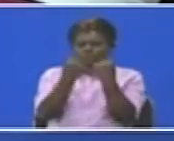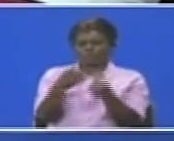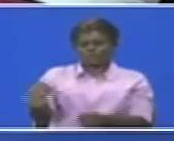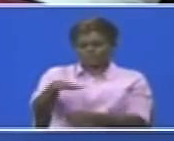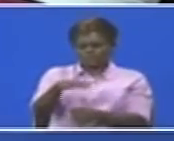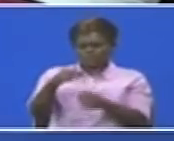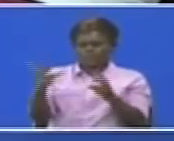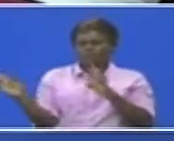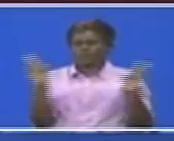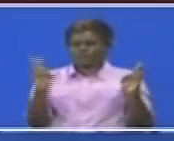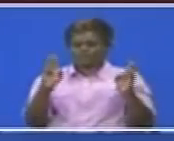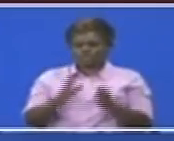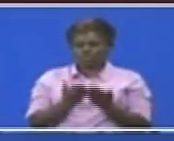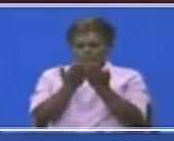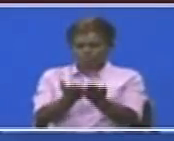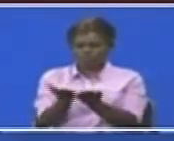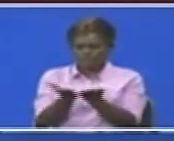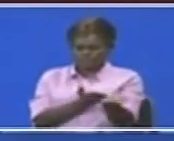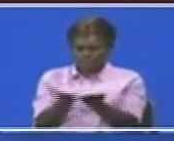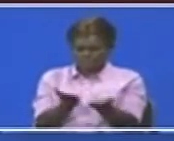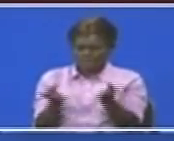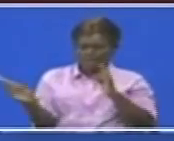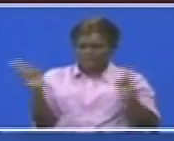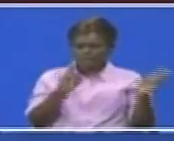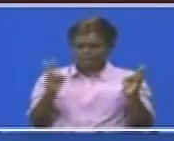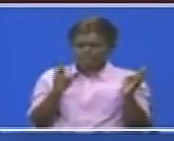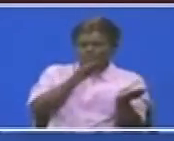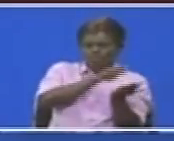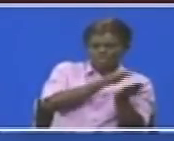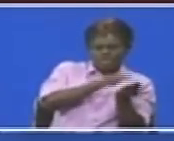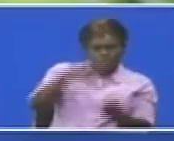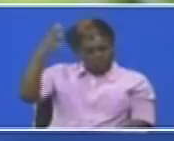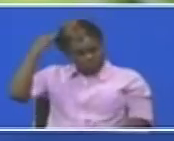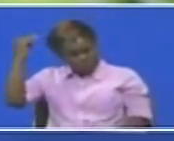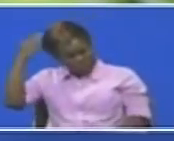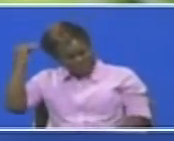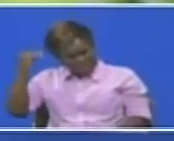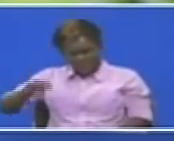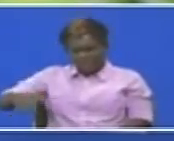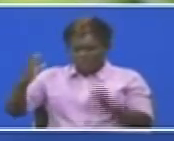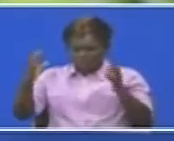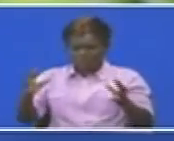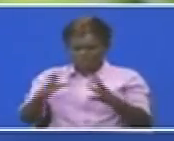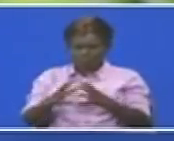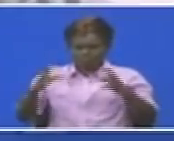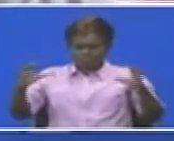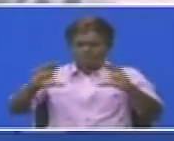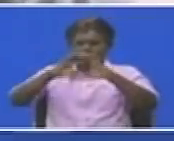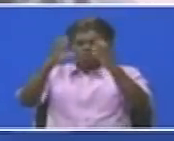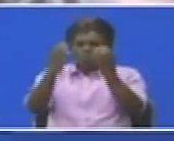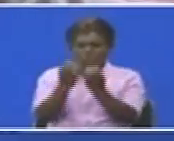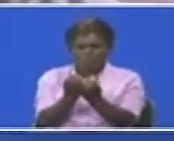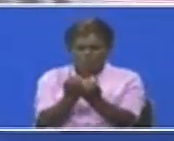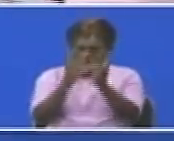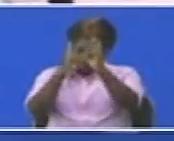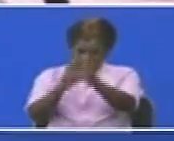to provide excellent services, it's ready to keep Somalia and Mogadishu as a city in the global hospitality map.